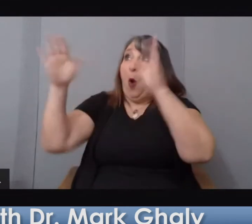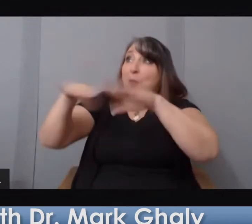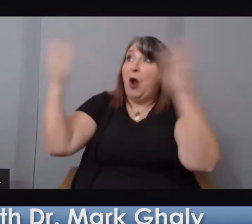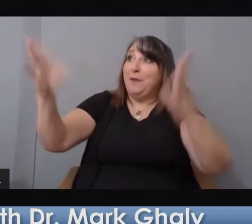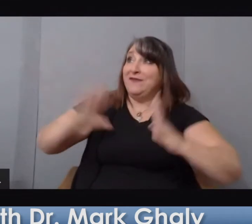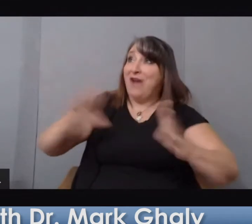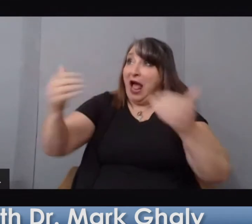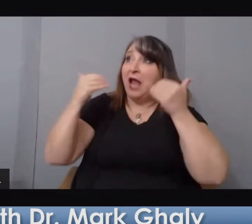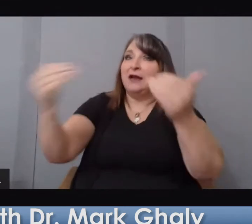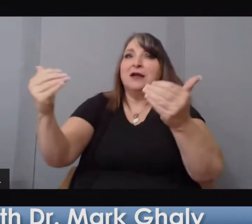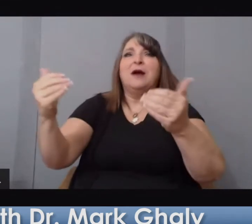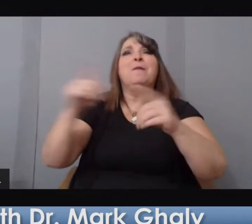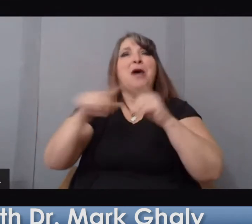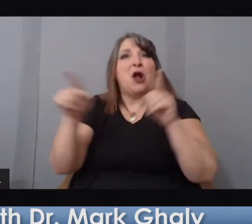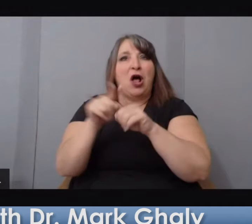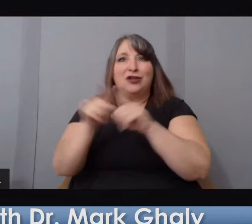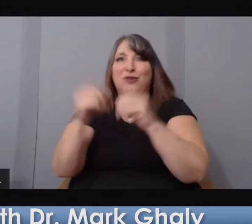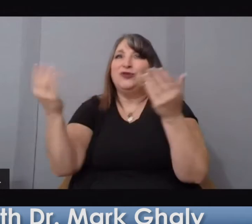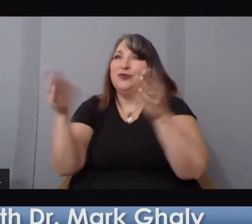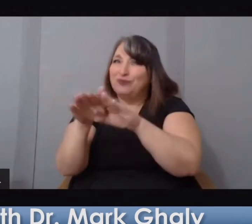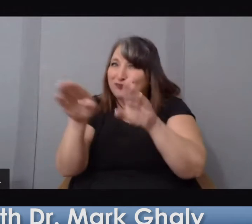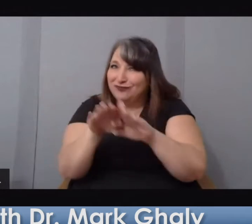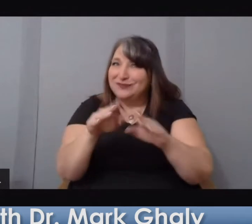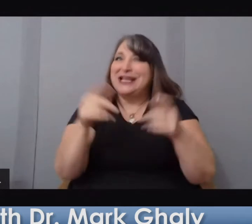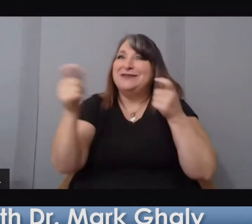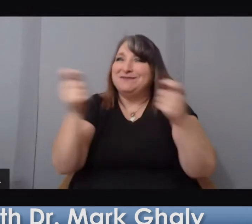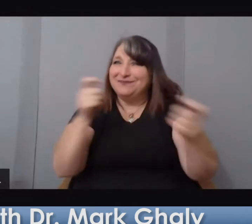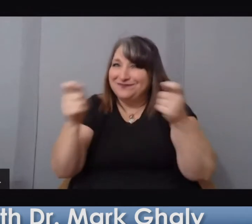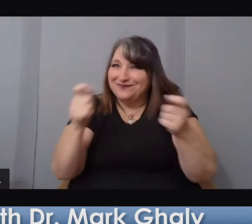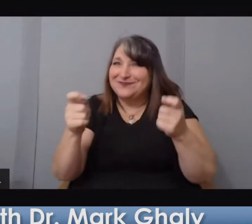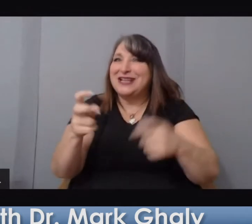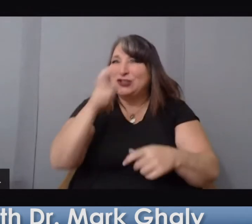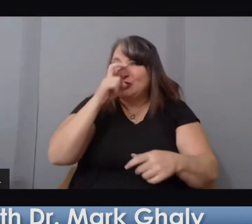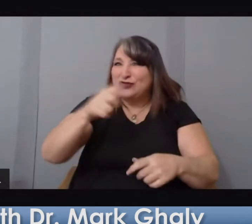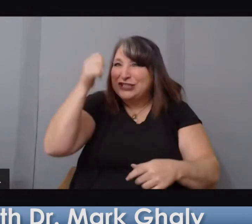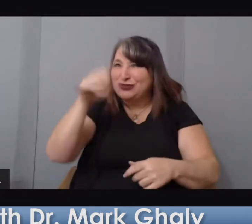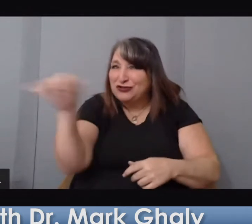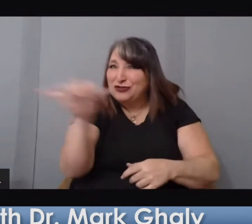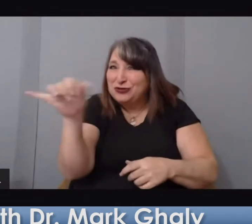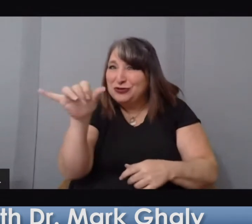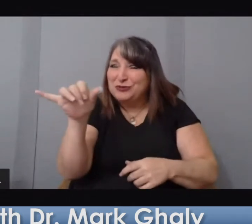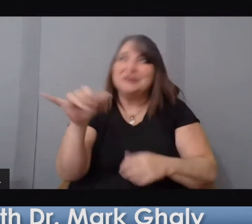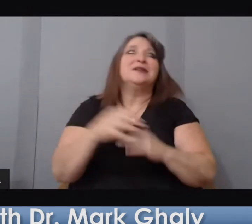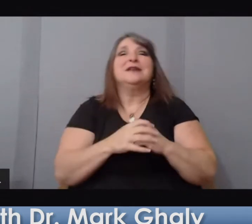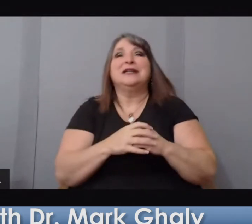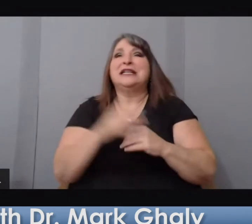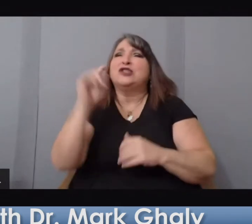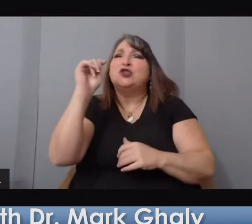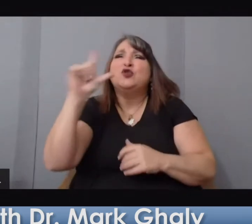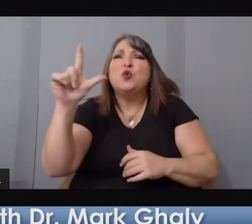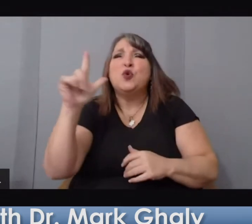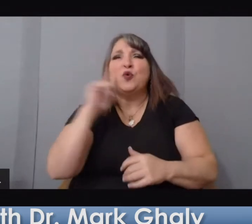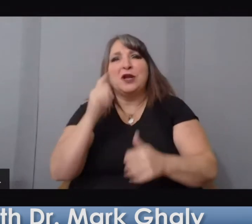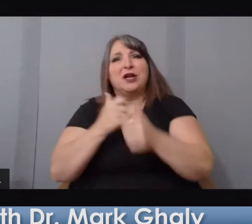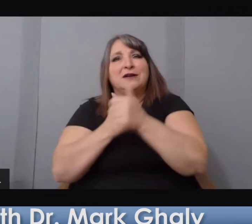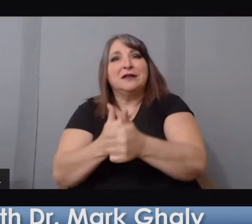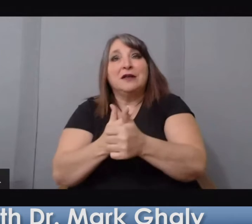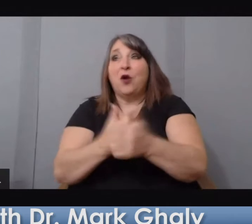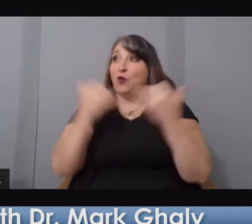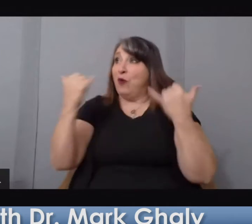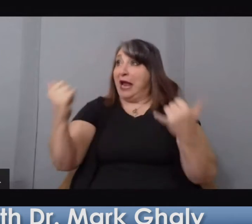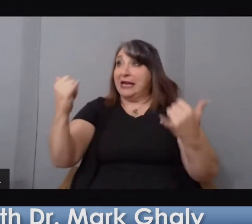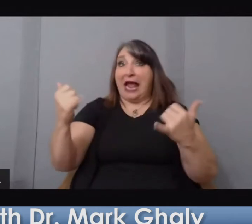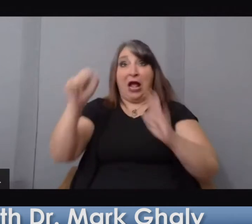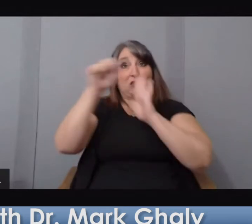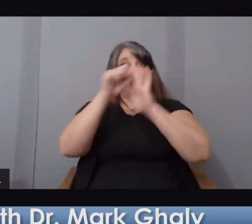it's helped us so far, and that we will continue to count on it now. We are not looking today at a statewide stay-at-home